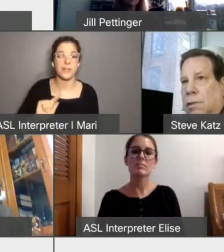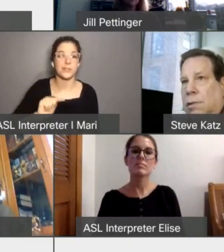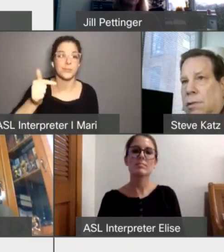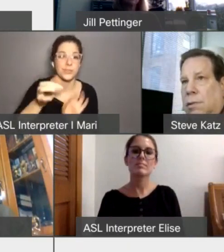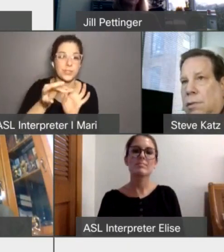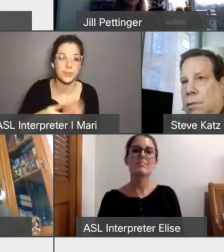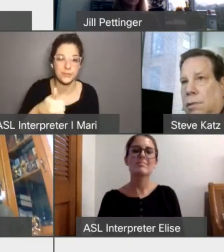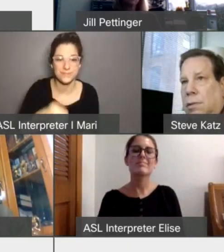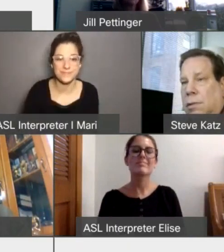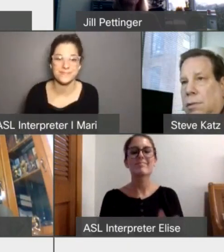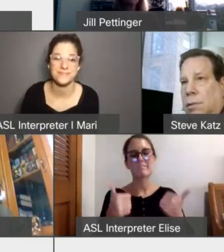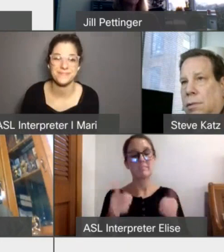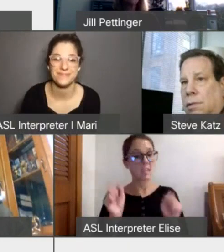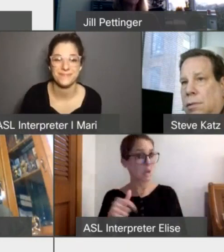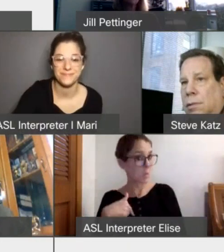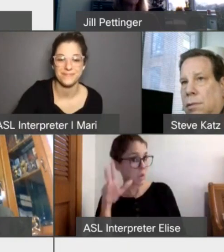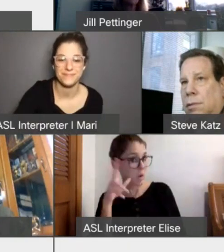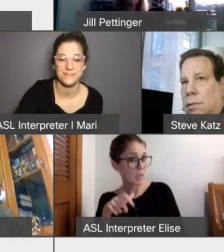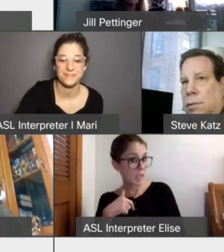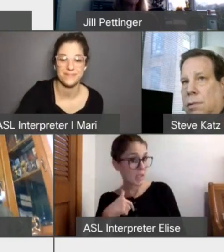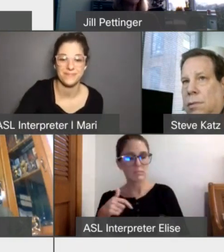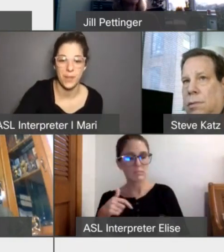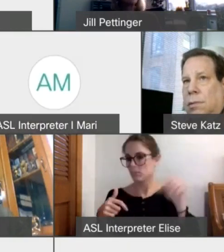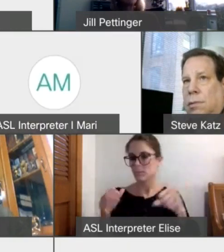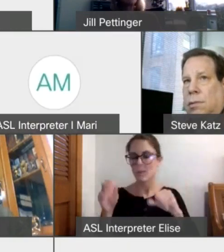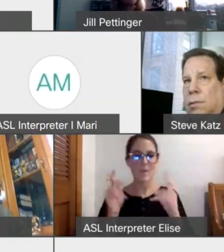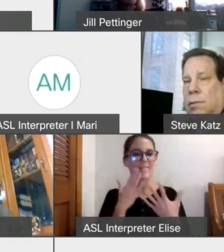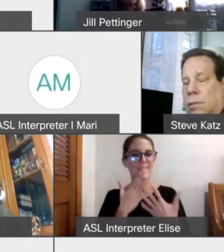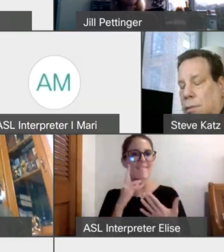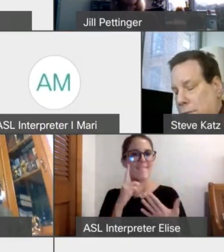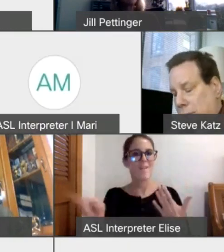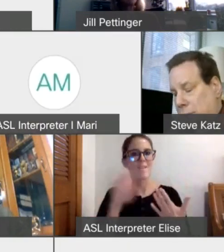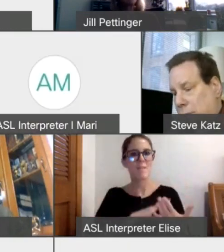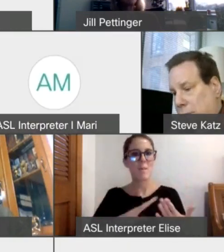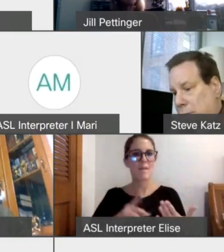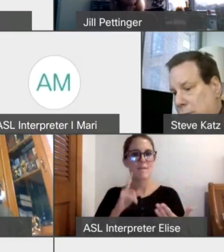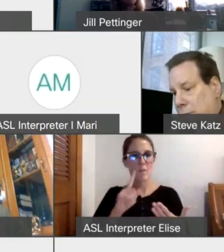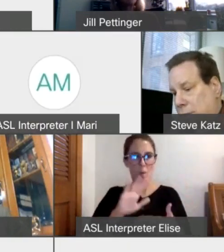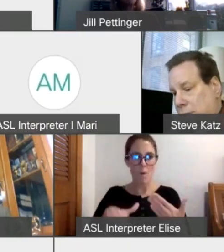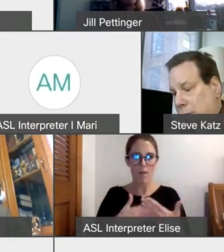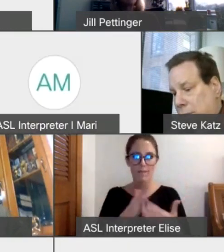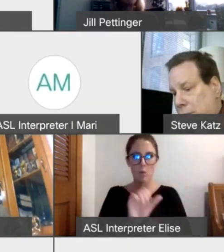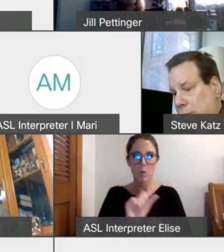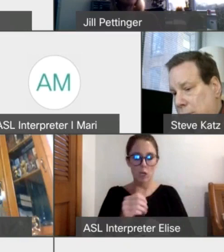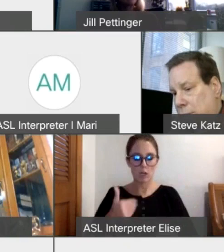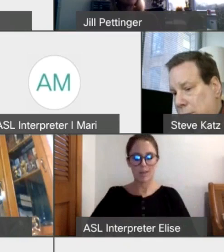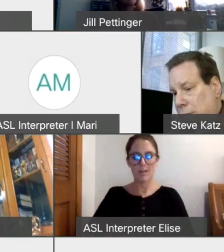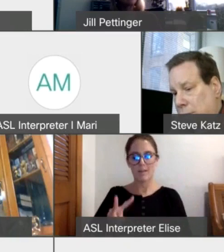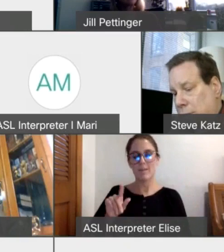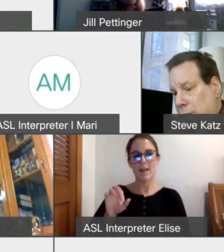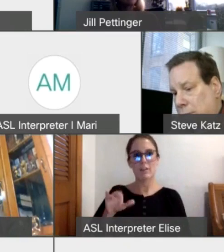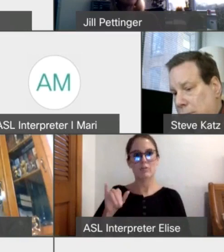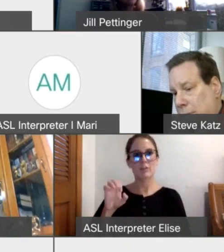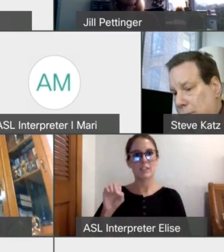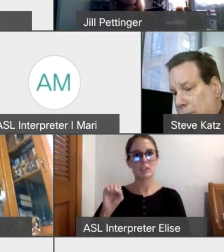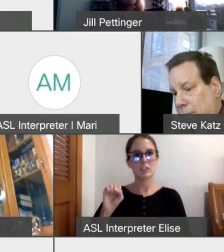me? We can. Yes. Okay, thank you. Thanks to the board for all of the overview. My name is Valerie Shaw. I'm VP of Nursing here